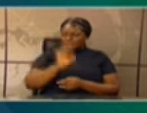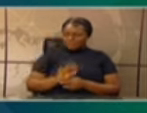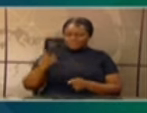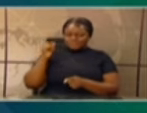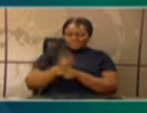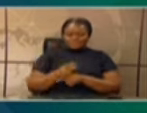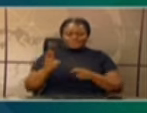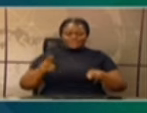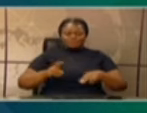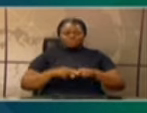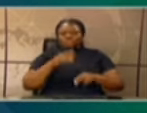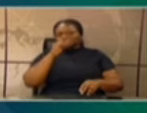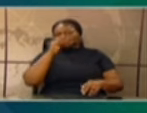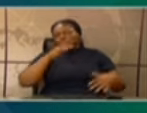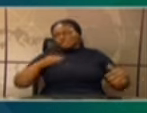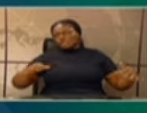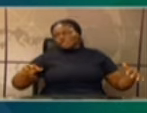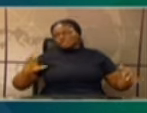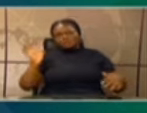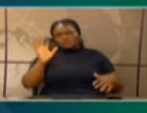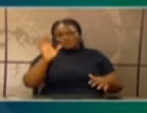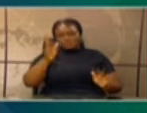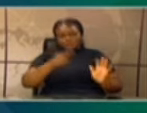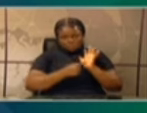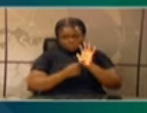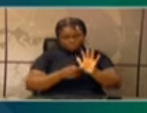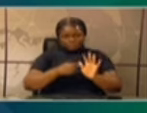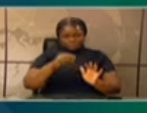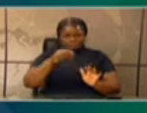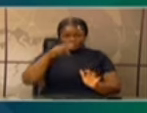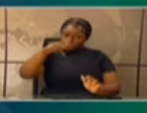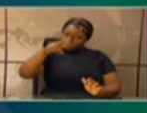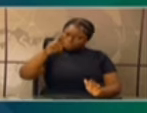and talk. My mouth figures.